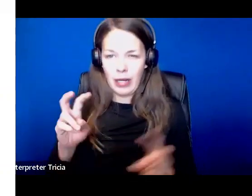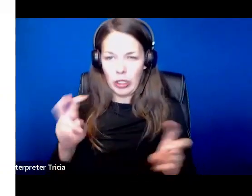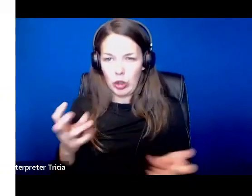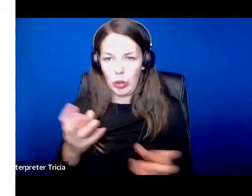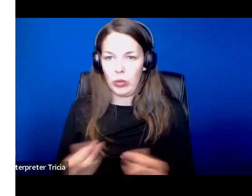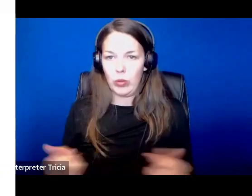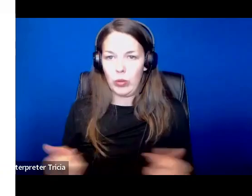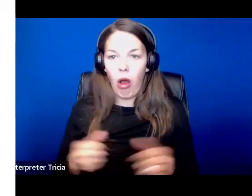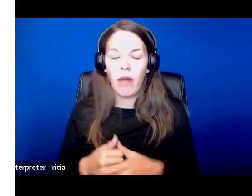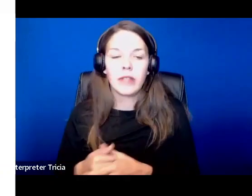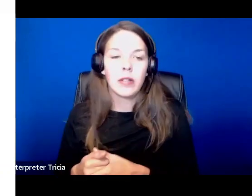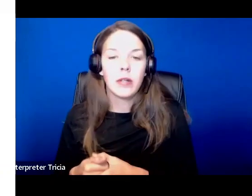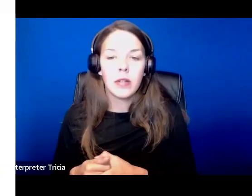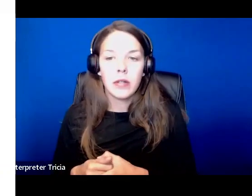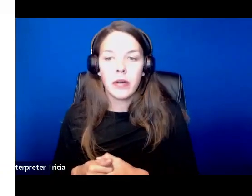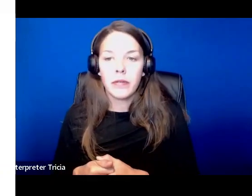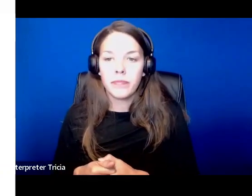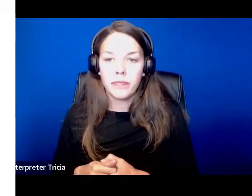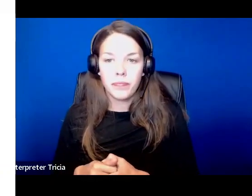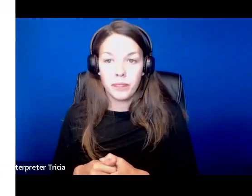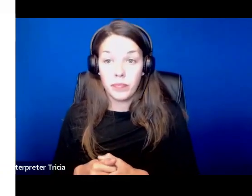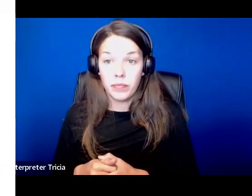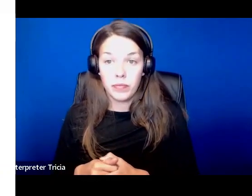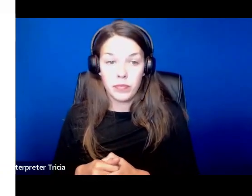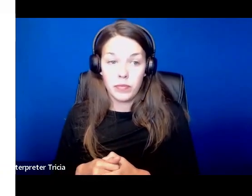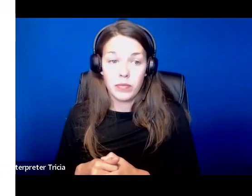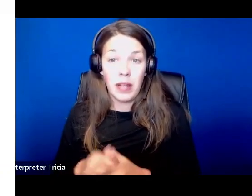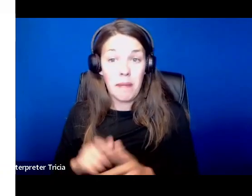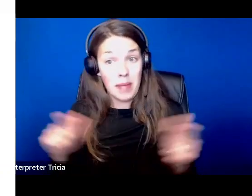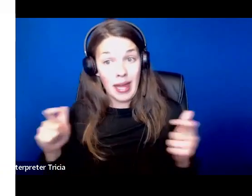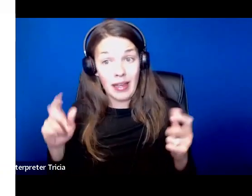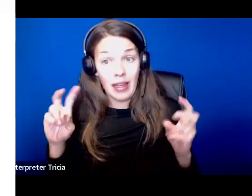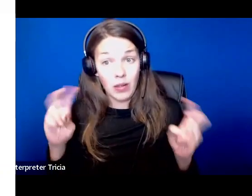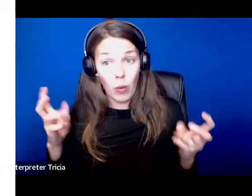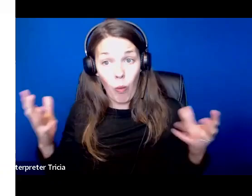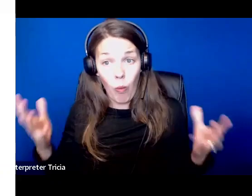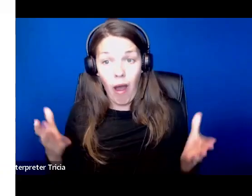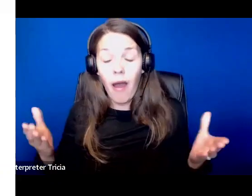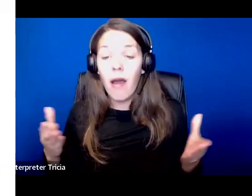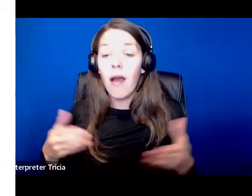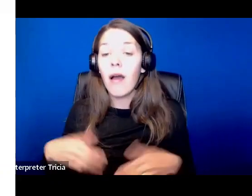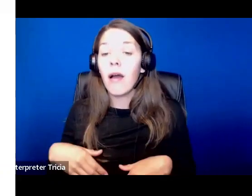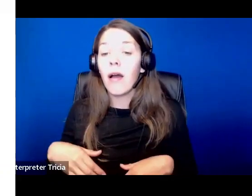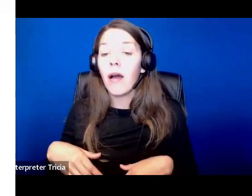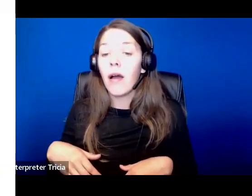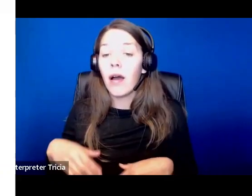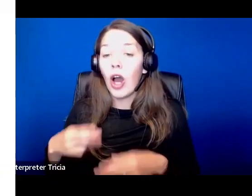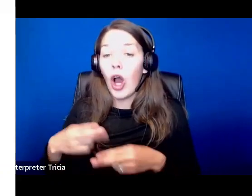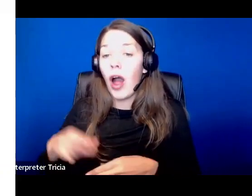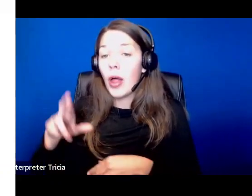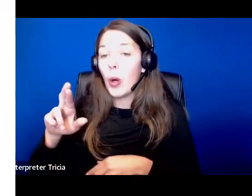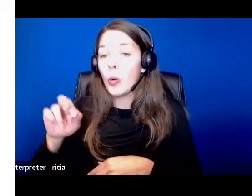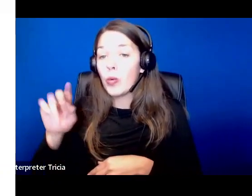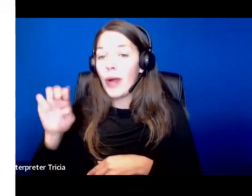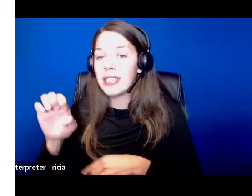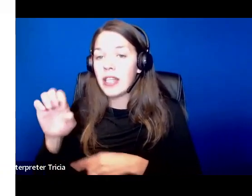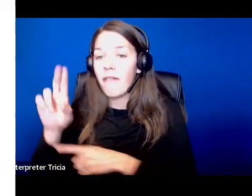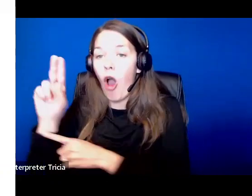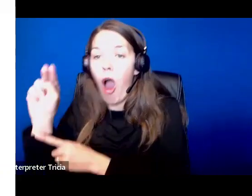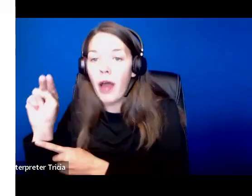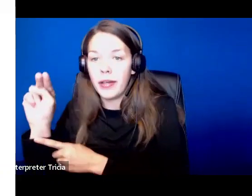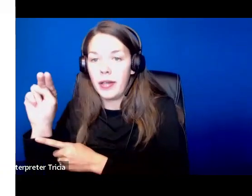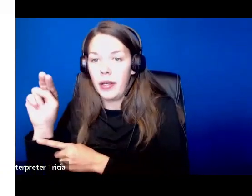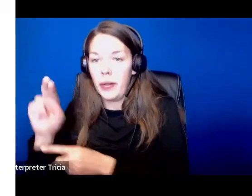the bigger issue that came about was that there was a decrease in the rates. I call it the rate of unretirement. People